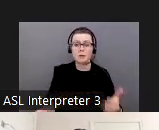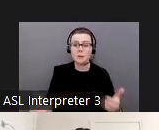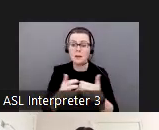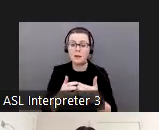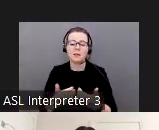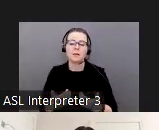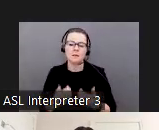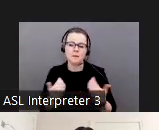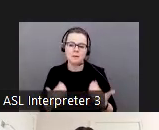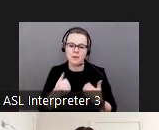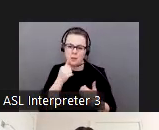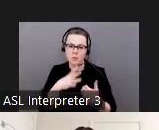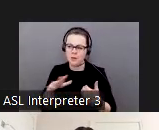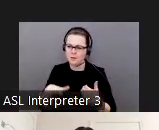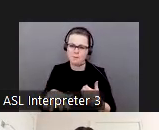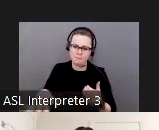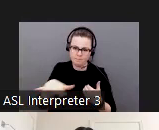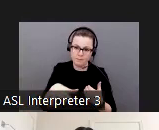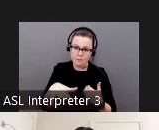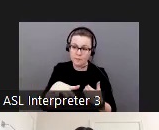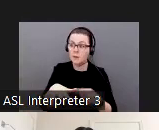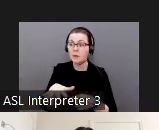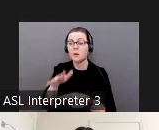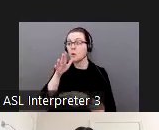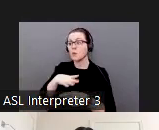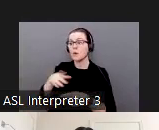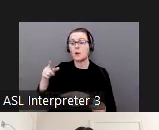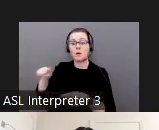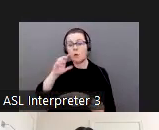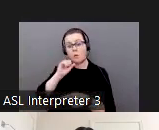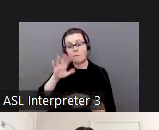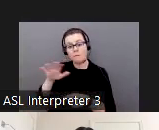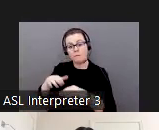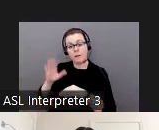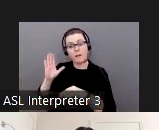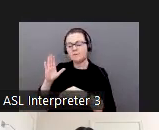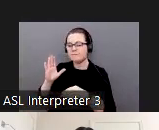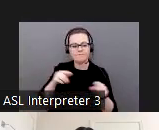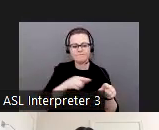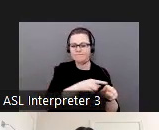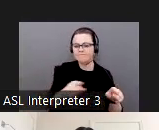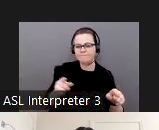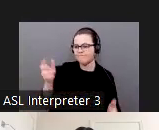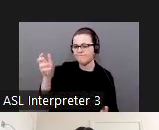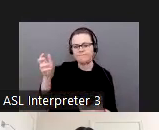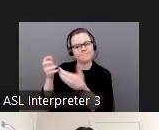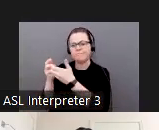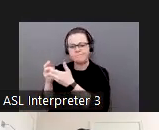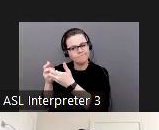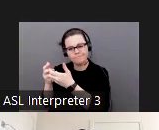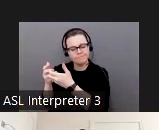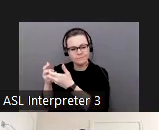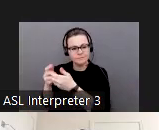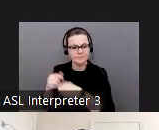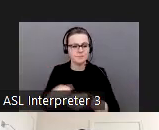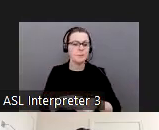of women who are 55 and older. And older women are themselves a generation that has consistently been missed in communication when